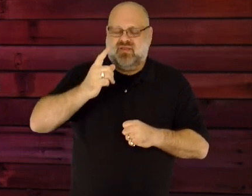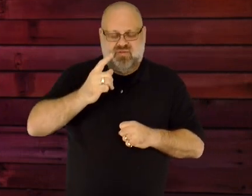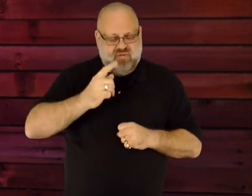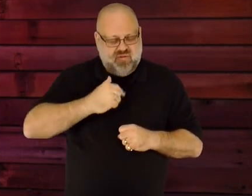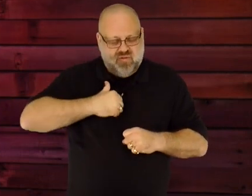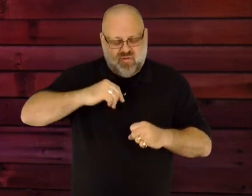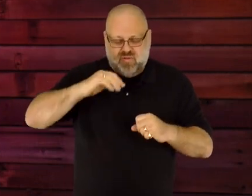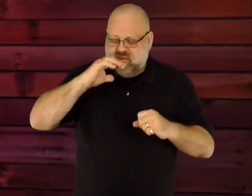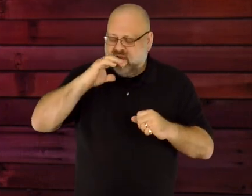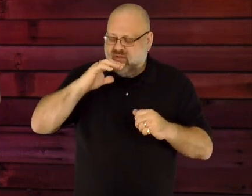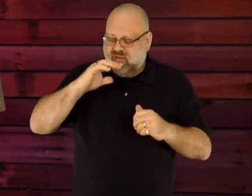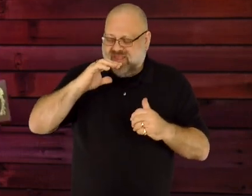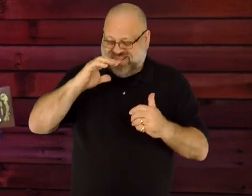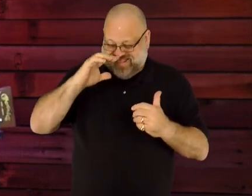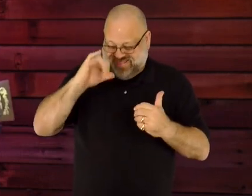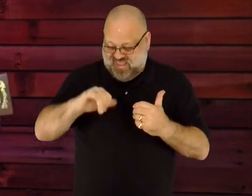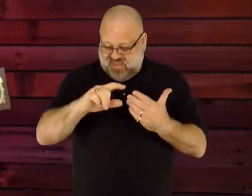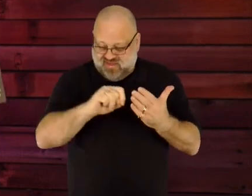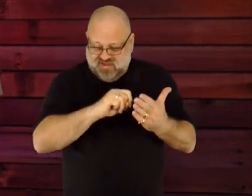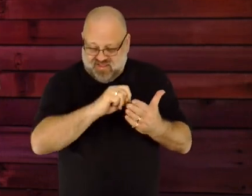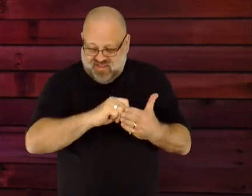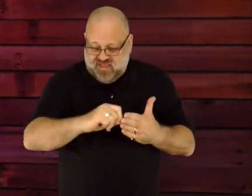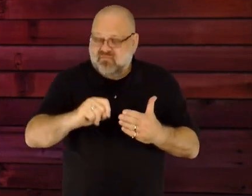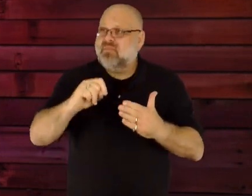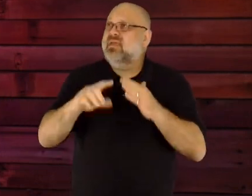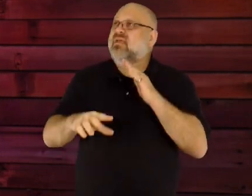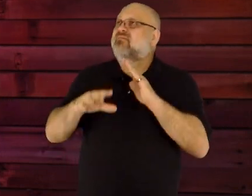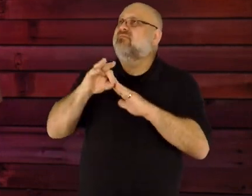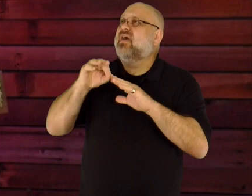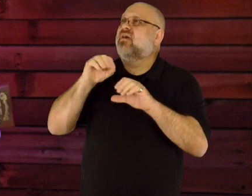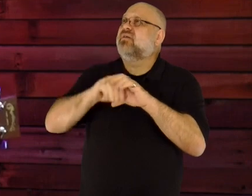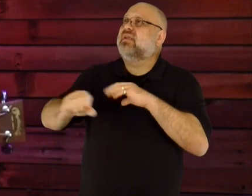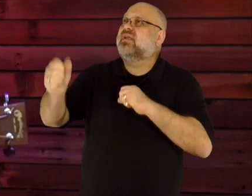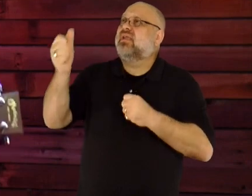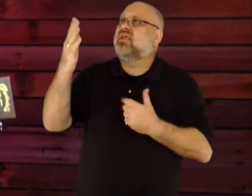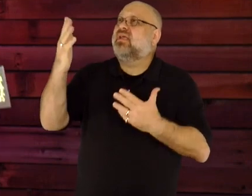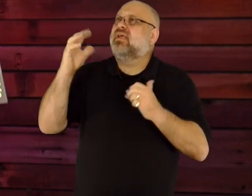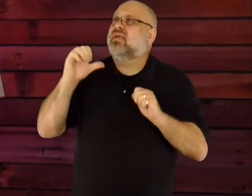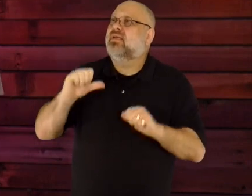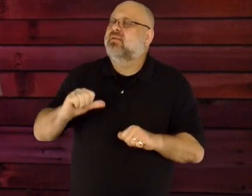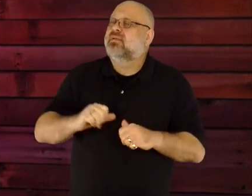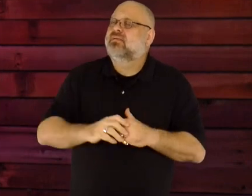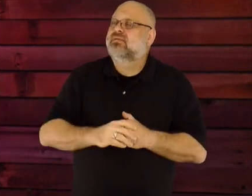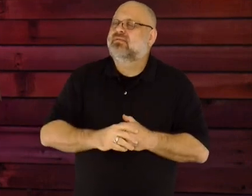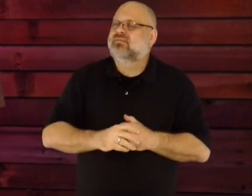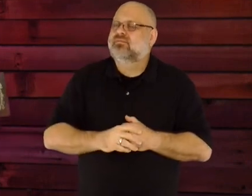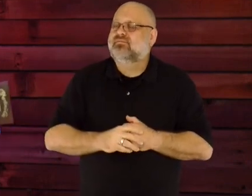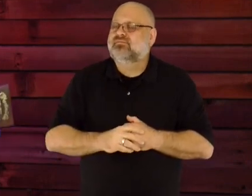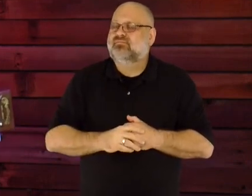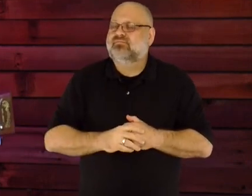Oh, may I then in him be found,